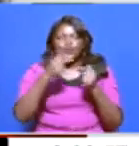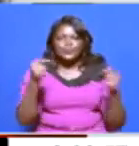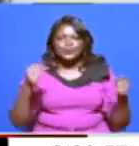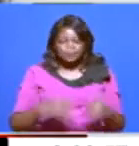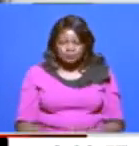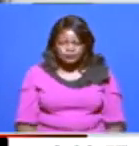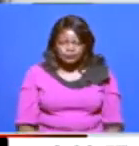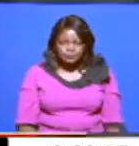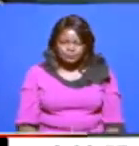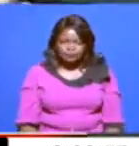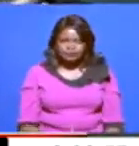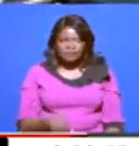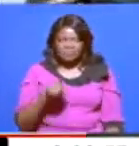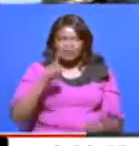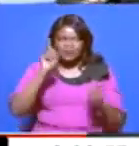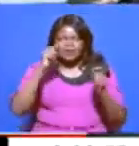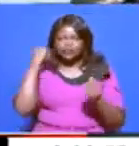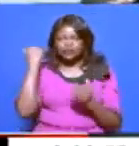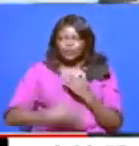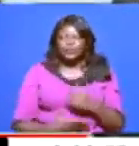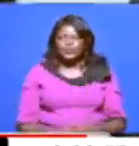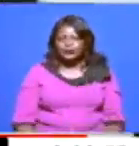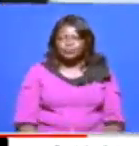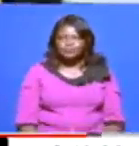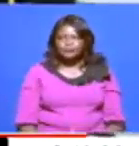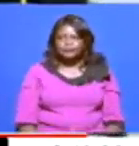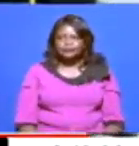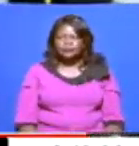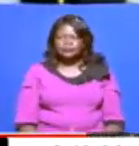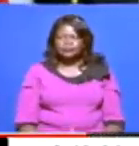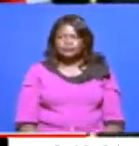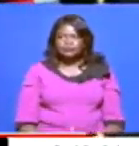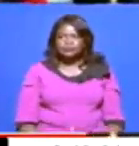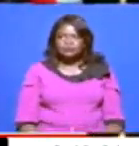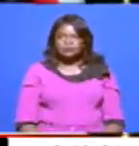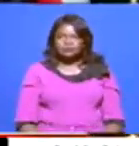opponents. This really must stop. Ben Chumba, Easy Friday.